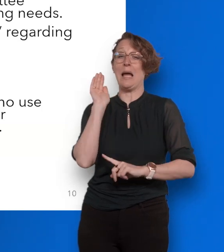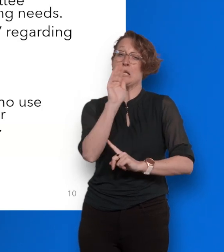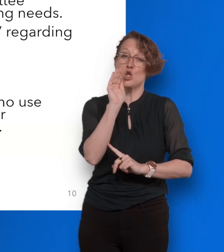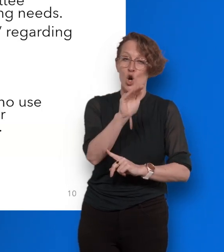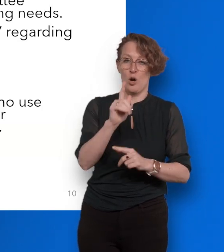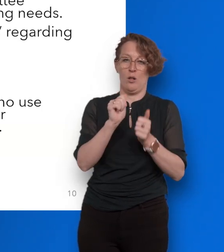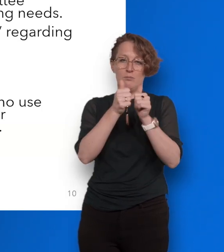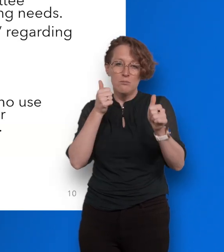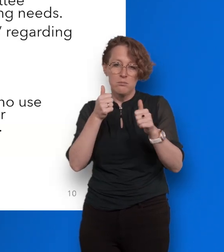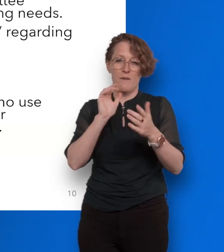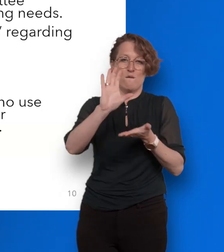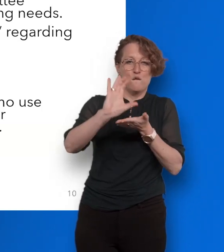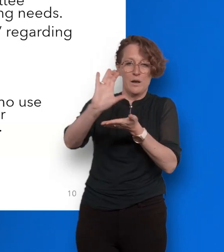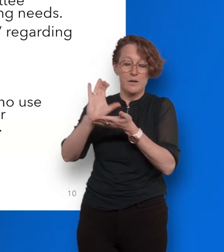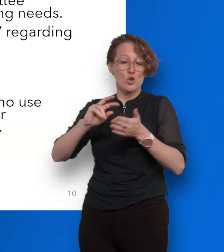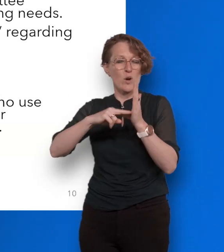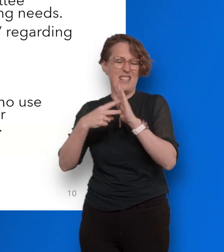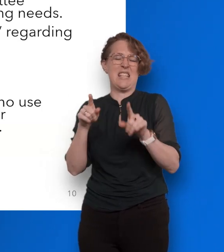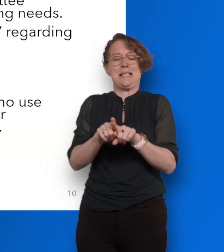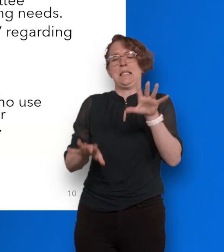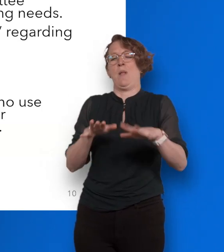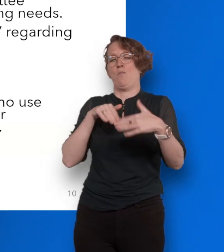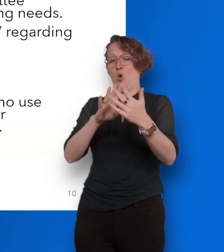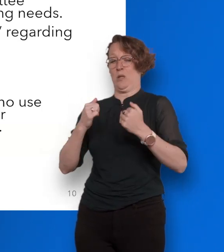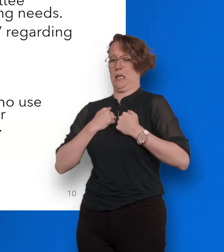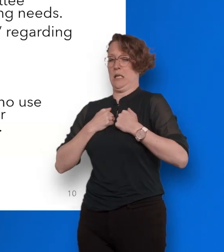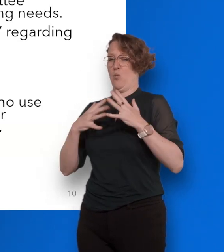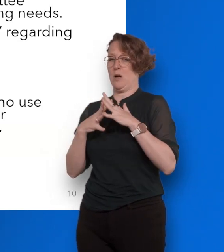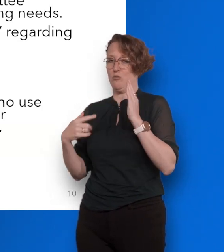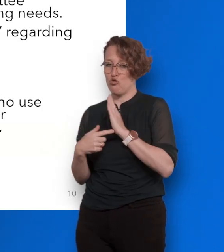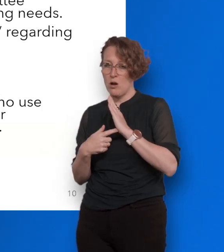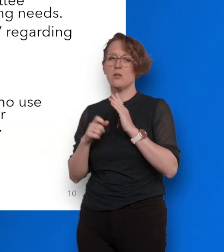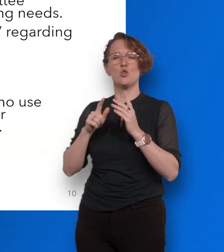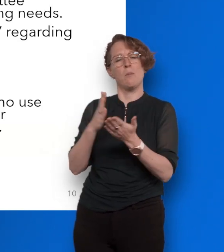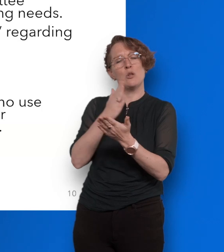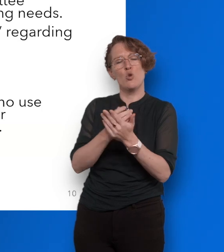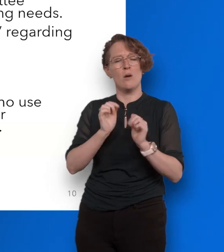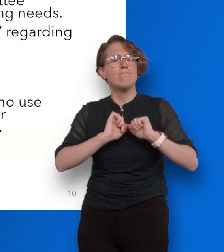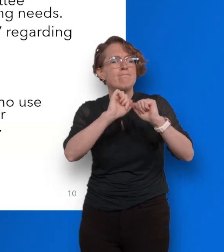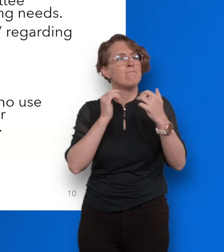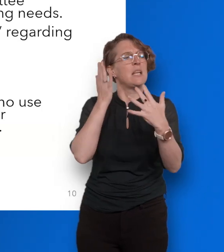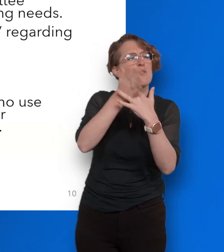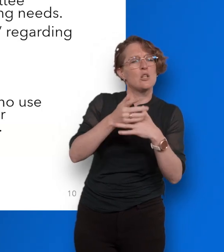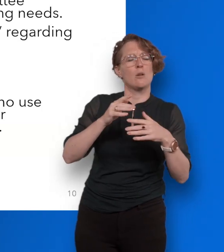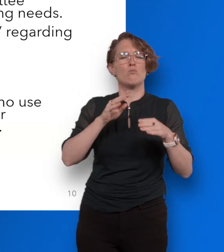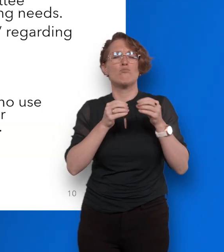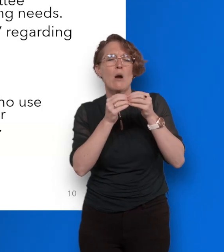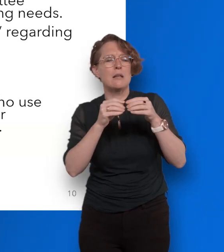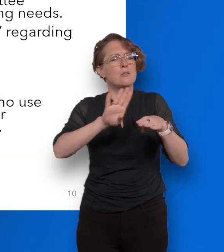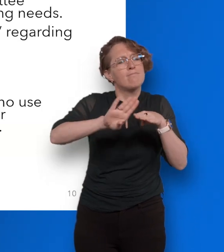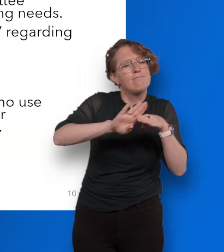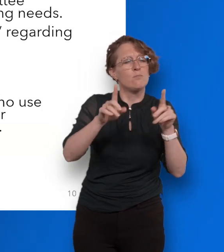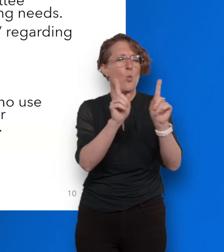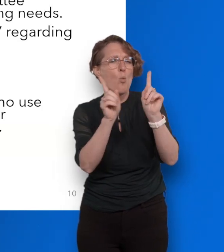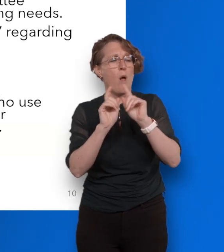and organizations who also use panels in a similar way to Wellcome, to get an idea of what interventions or practices they're doing, if they're doing